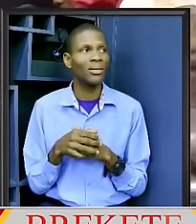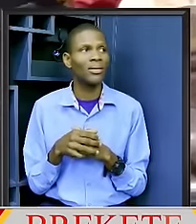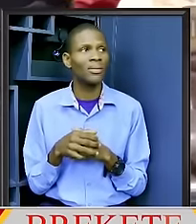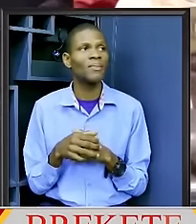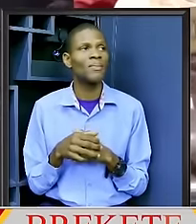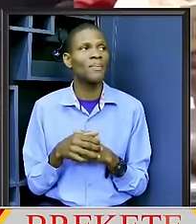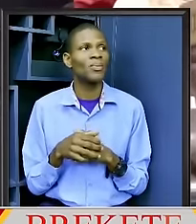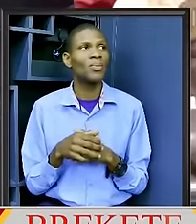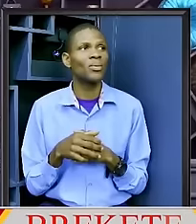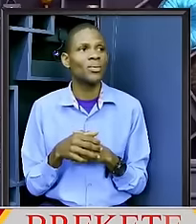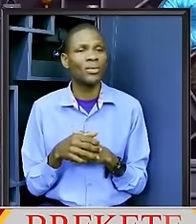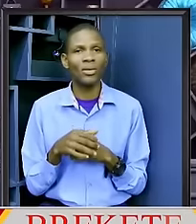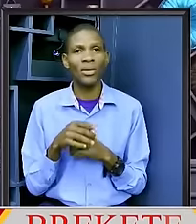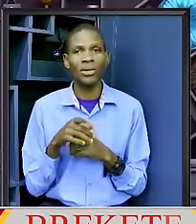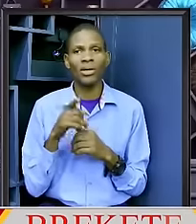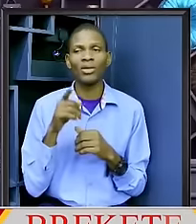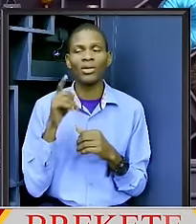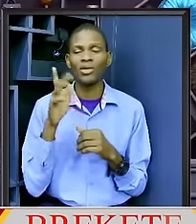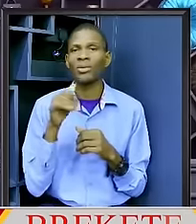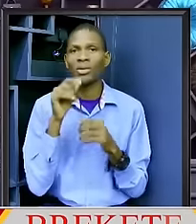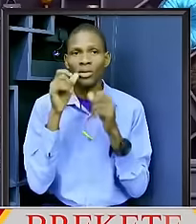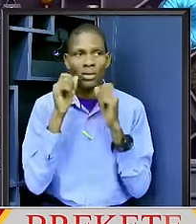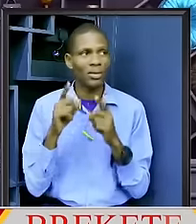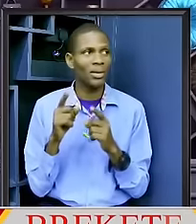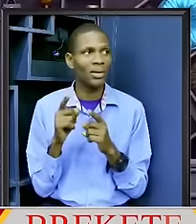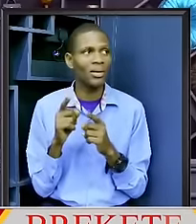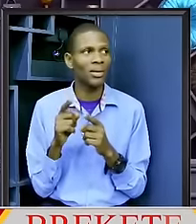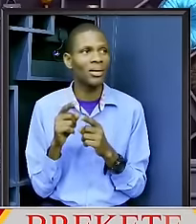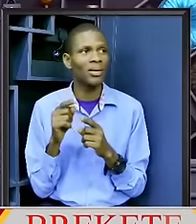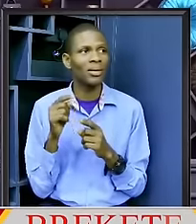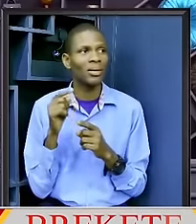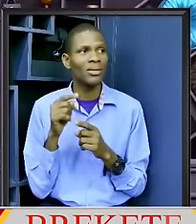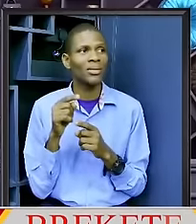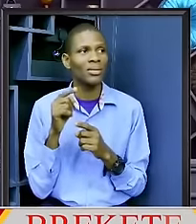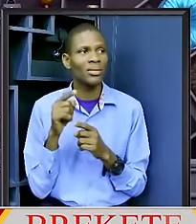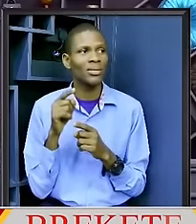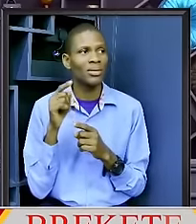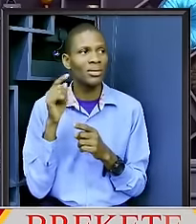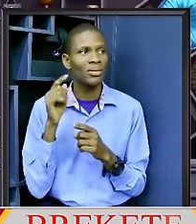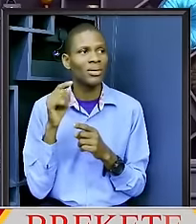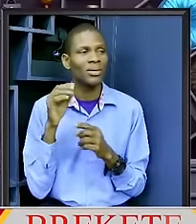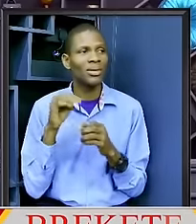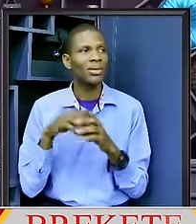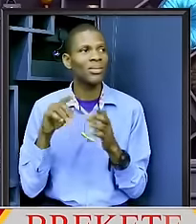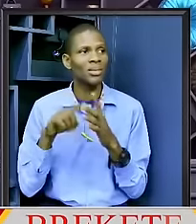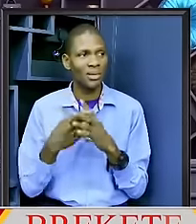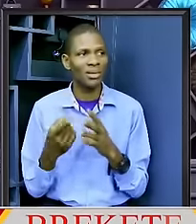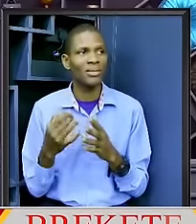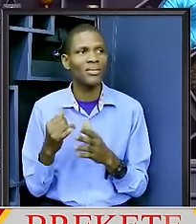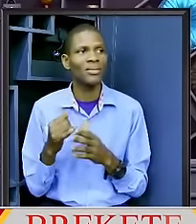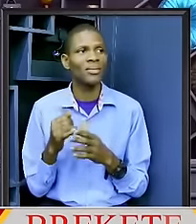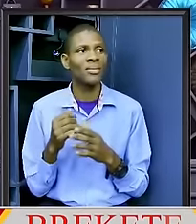No be surprised when I go begin the pay. In the beginning. In the beginning. Now,